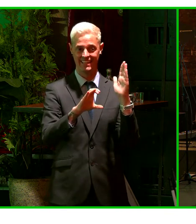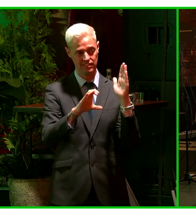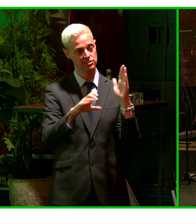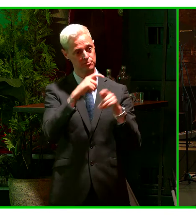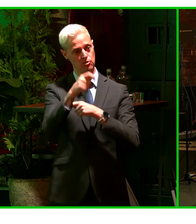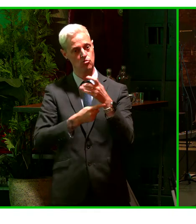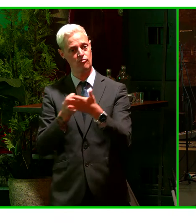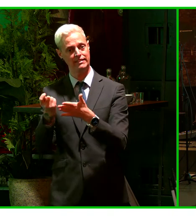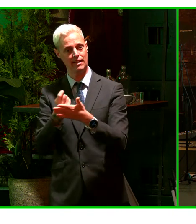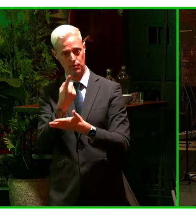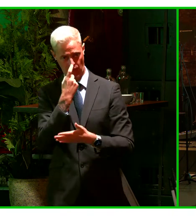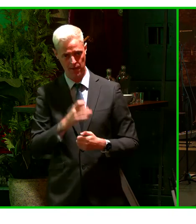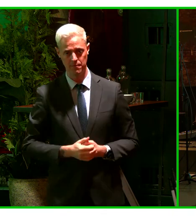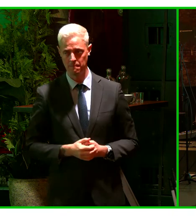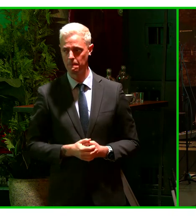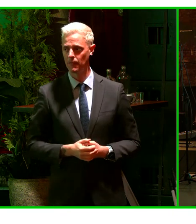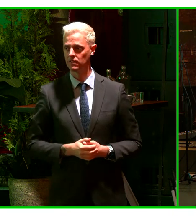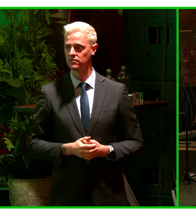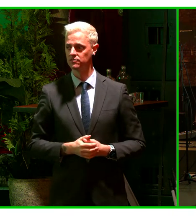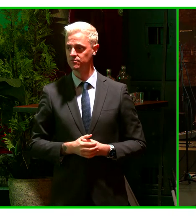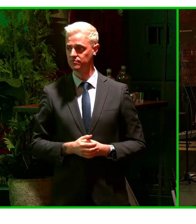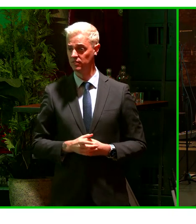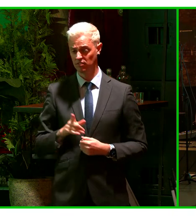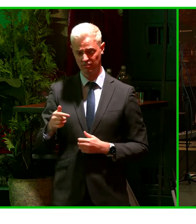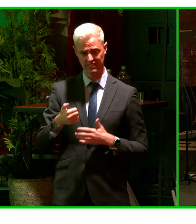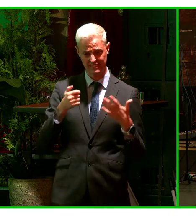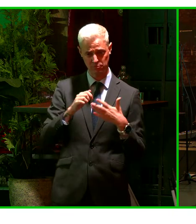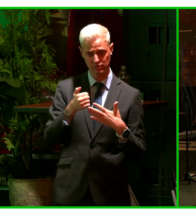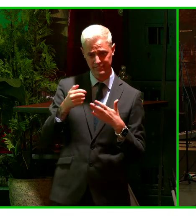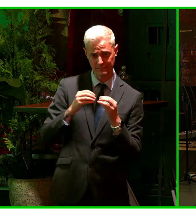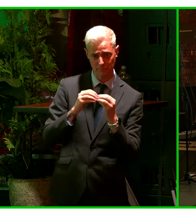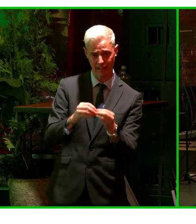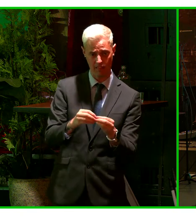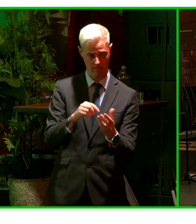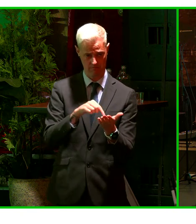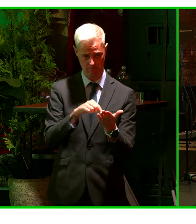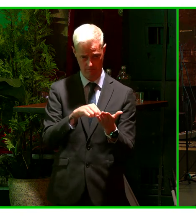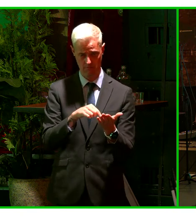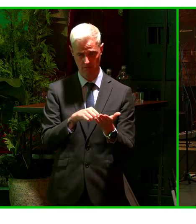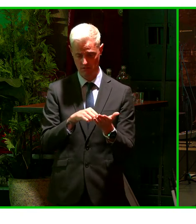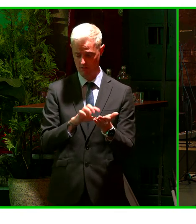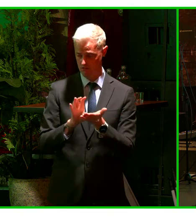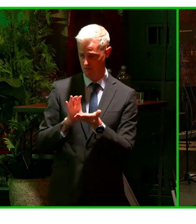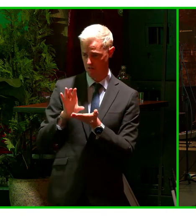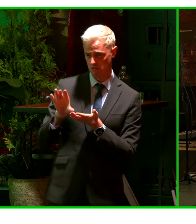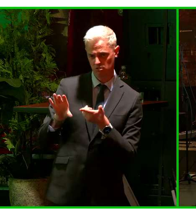about. And that 6.6 billion should lead to around